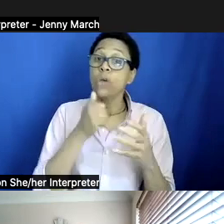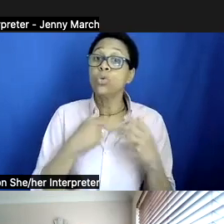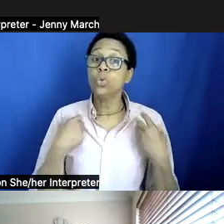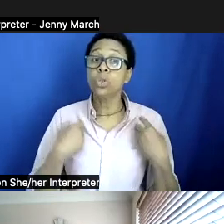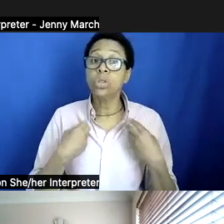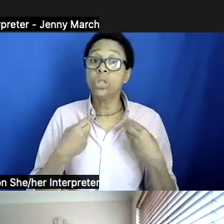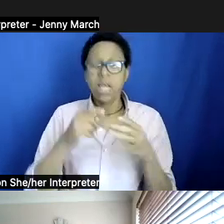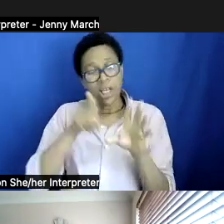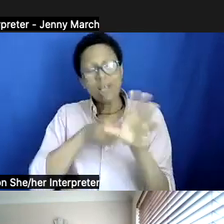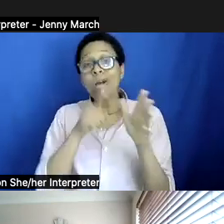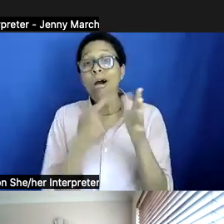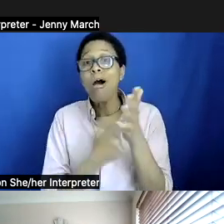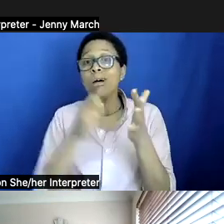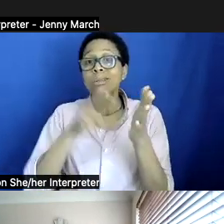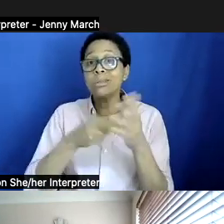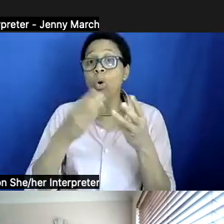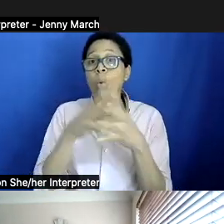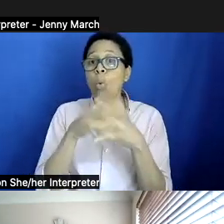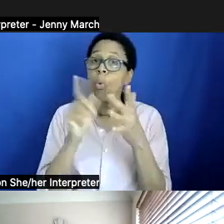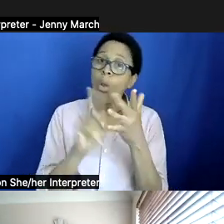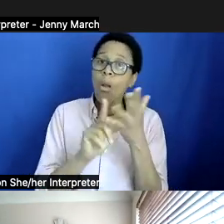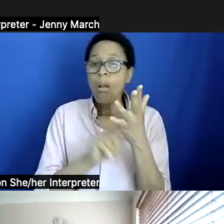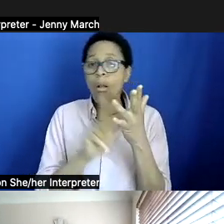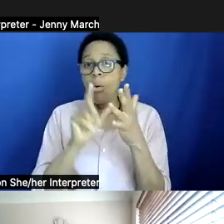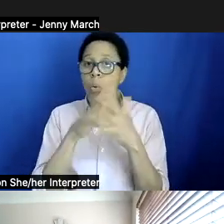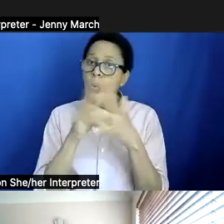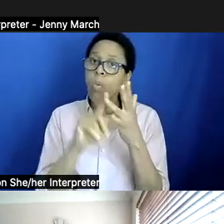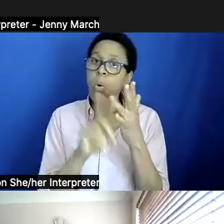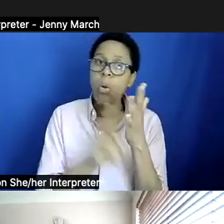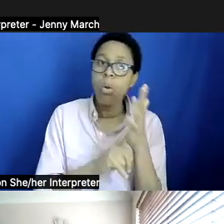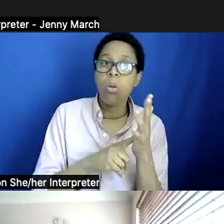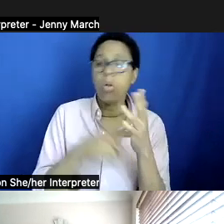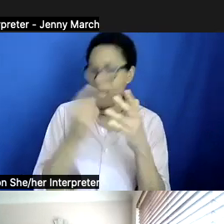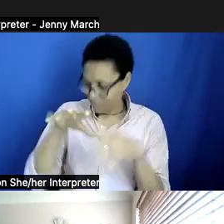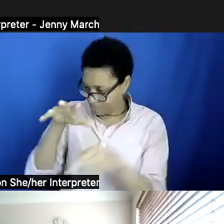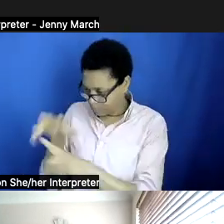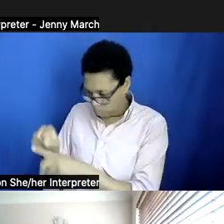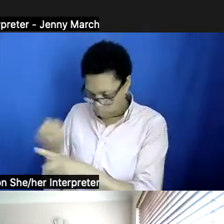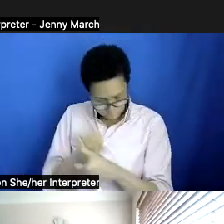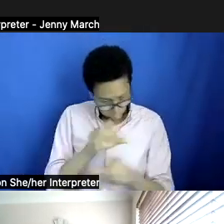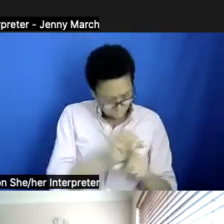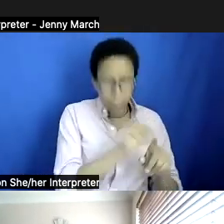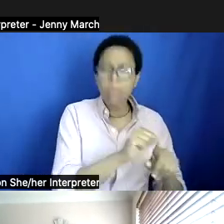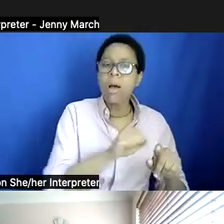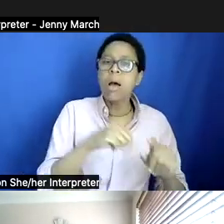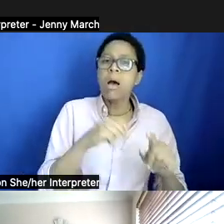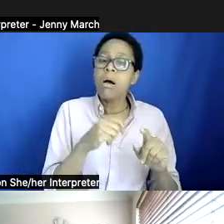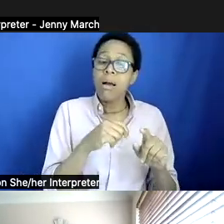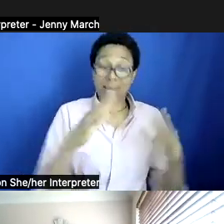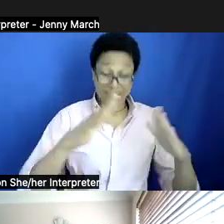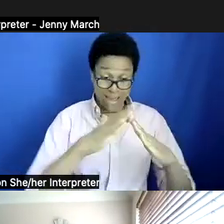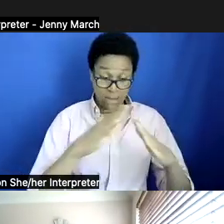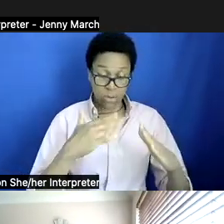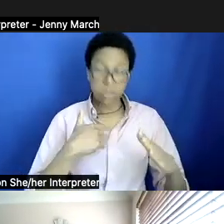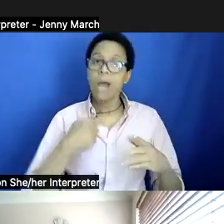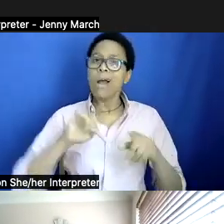house. And I tried to knit these big long sleeves.